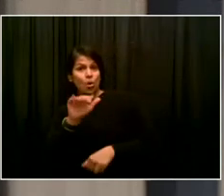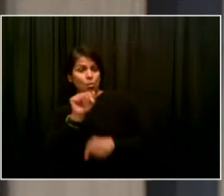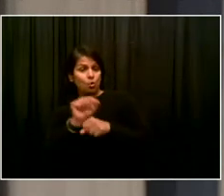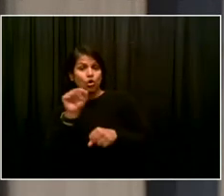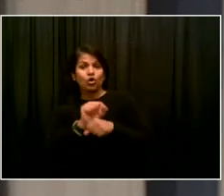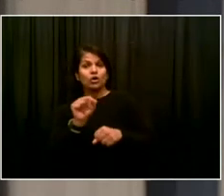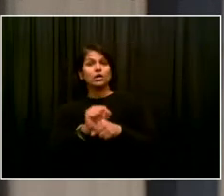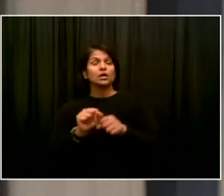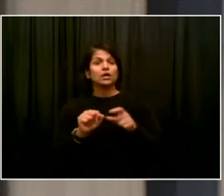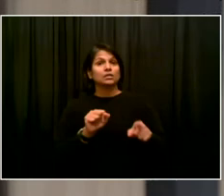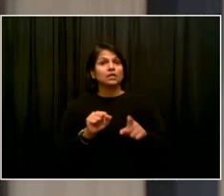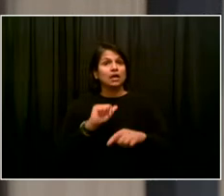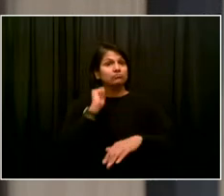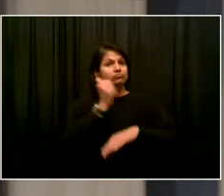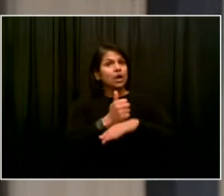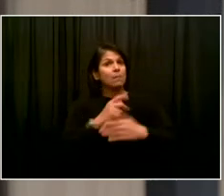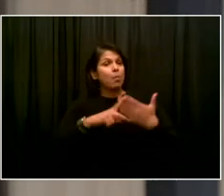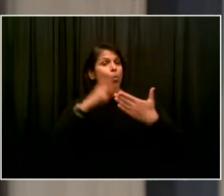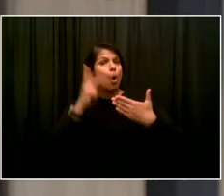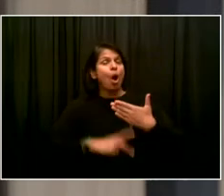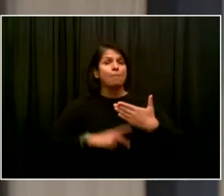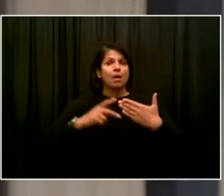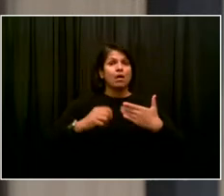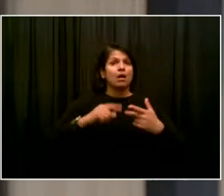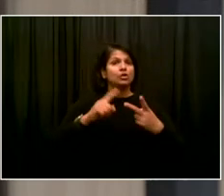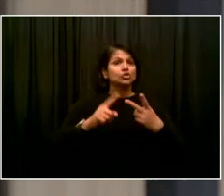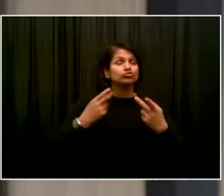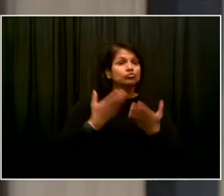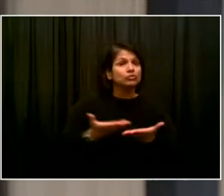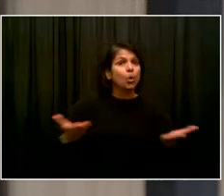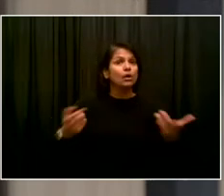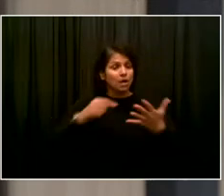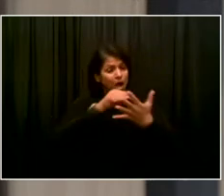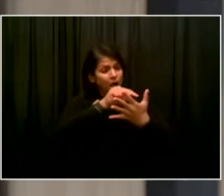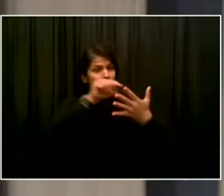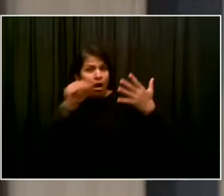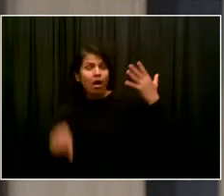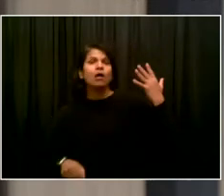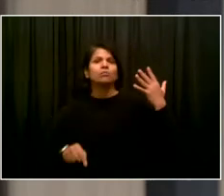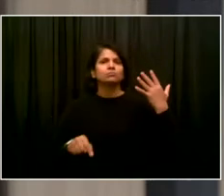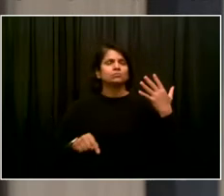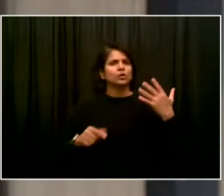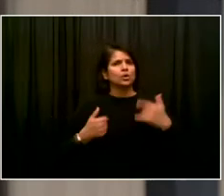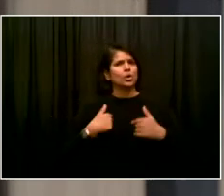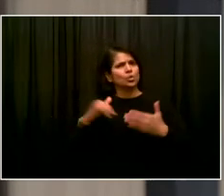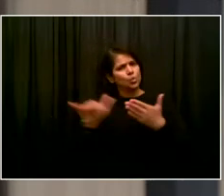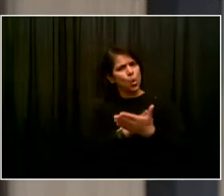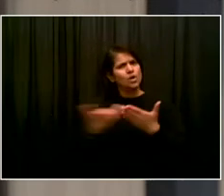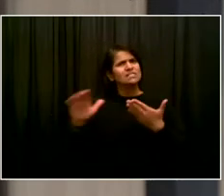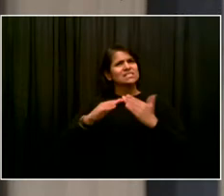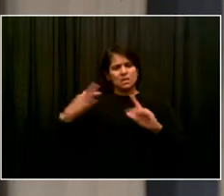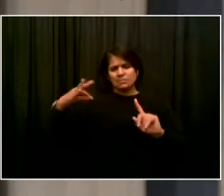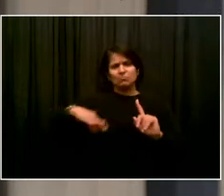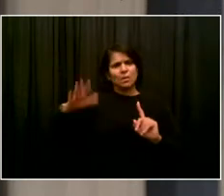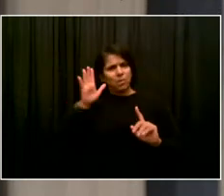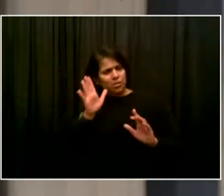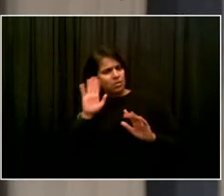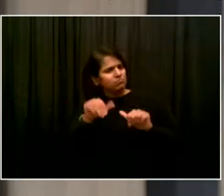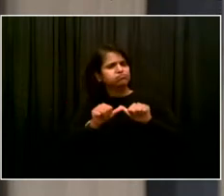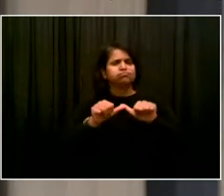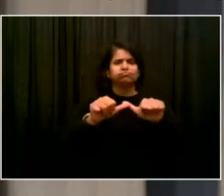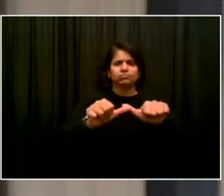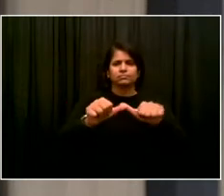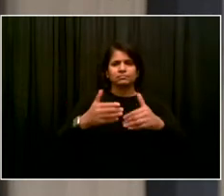this city for years and years to come. And as a New Yorker, I'm grateful for